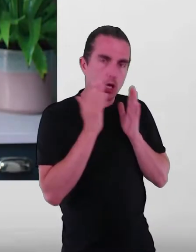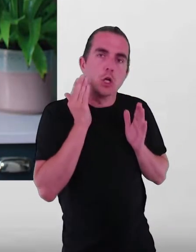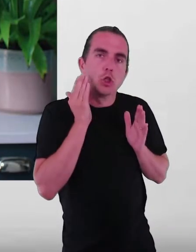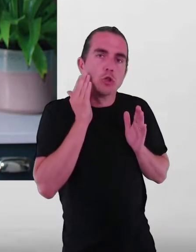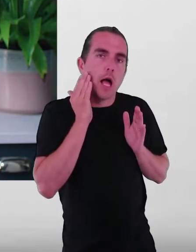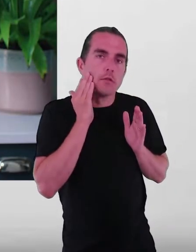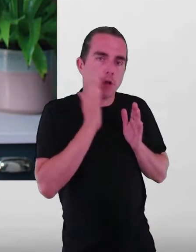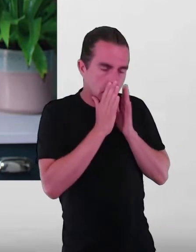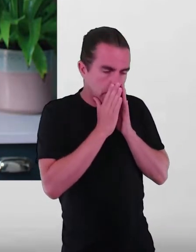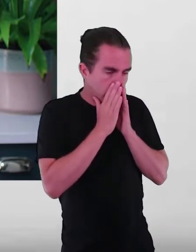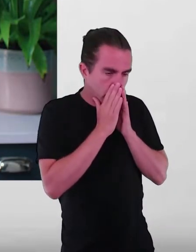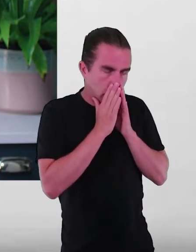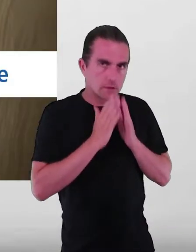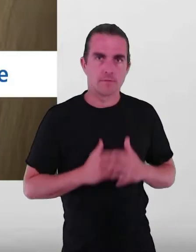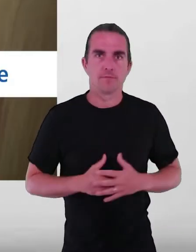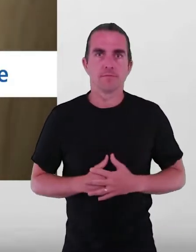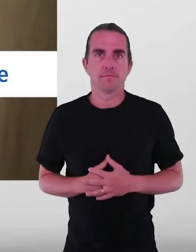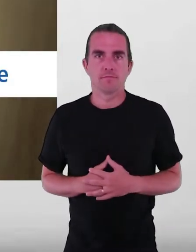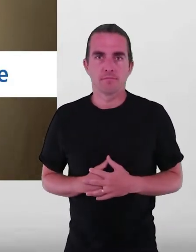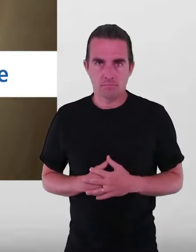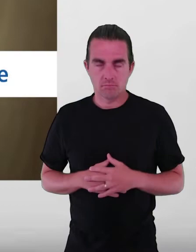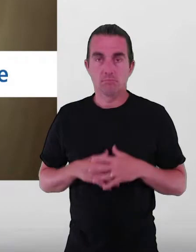Gently blow your nose into a tissue.